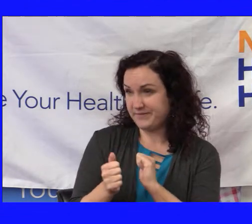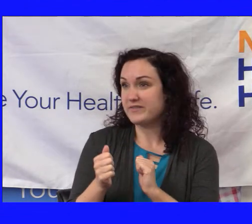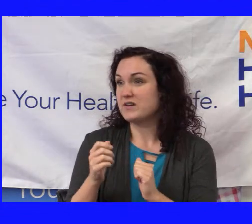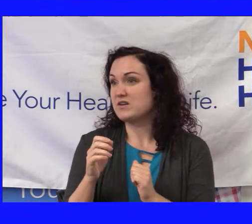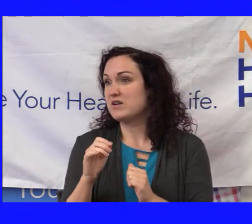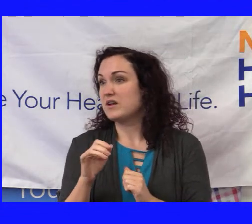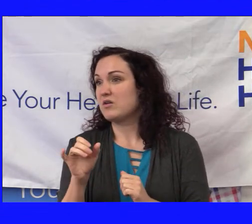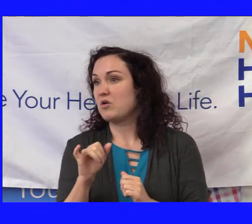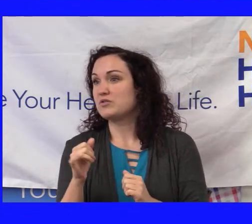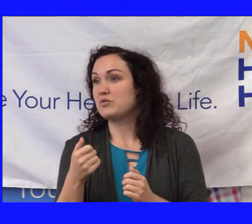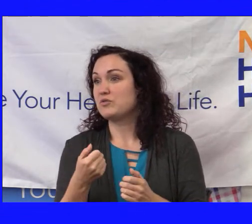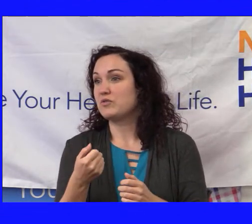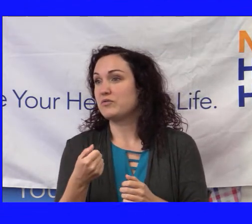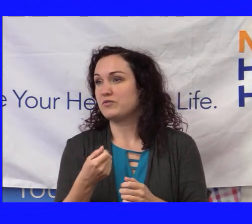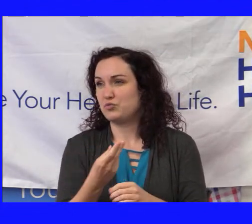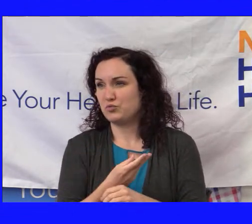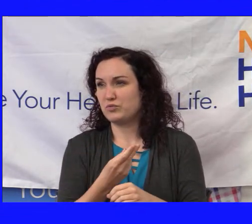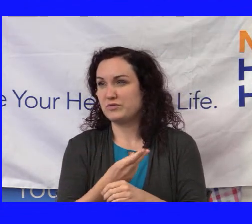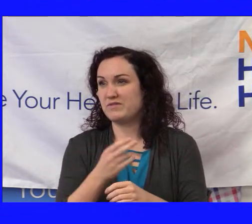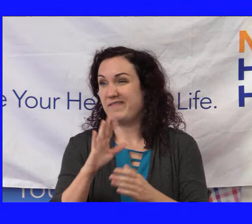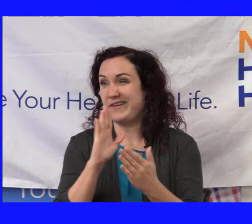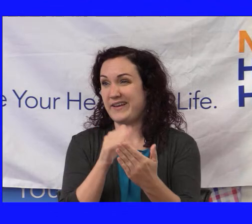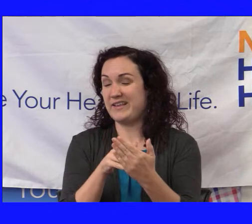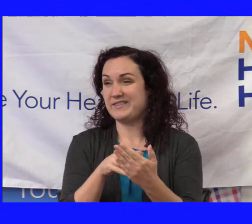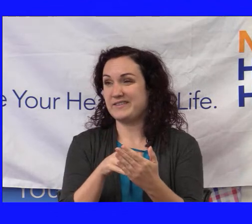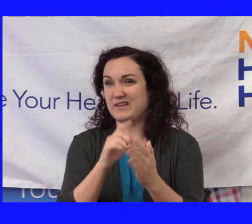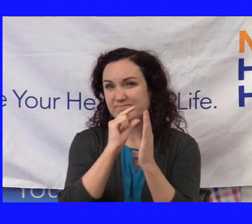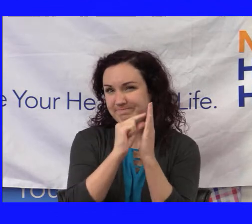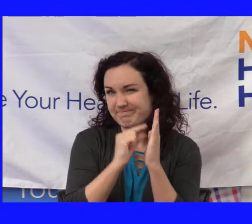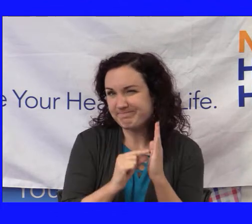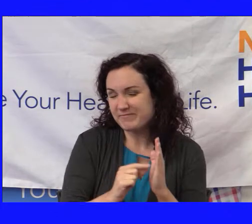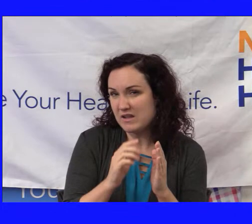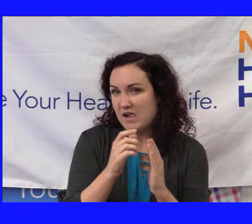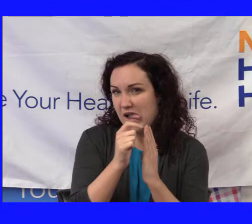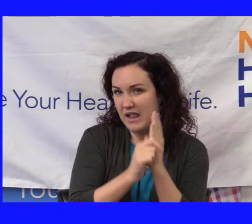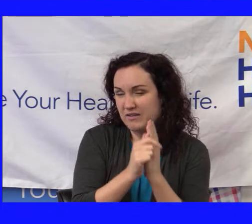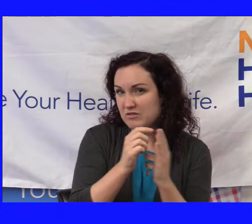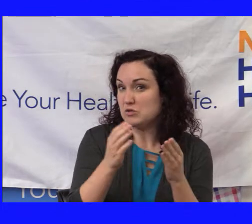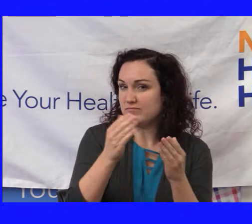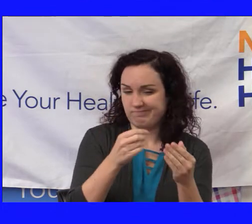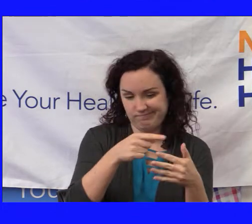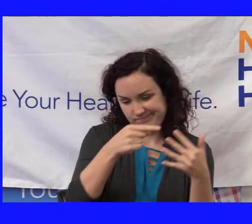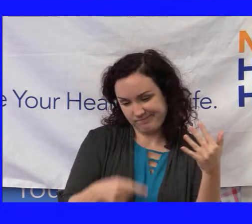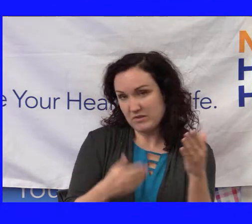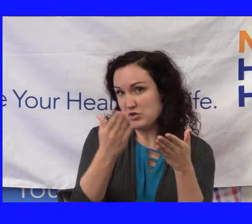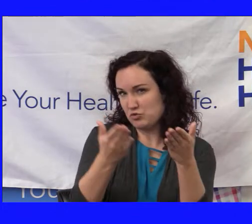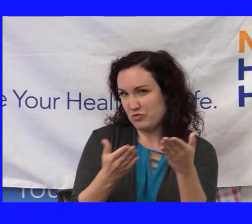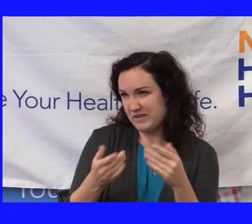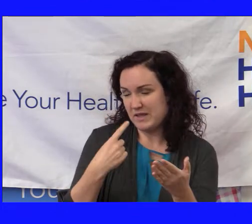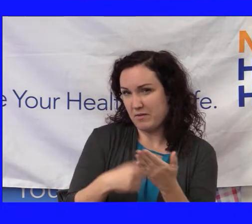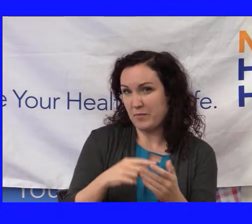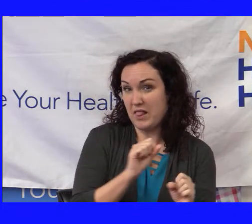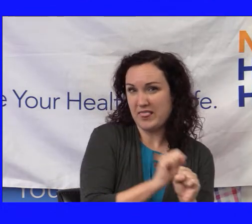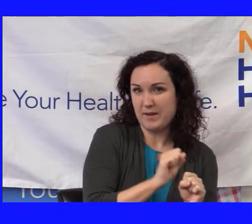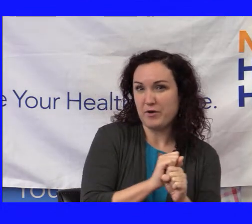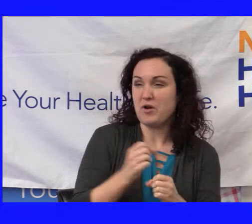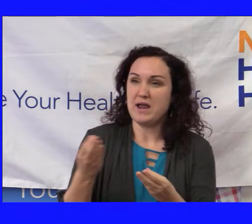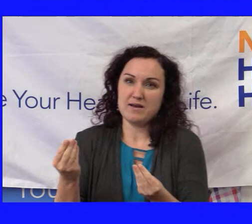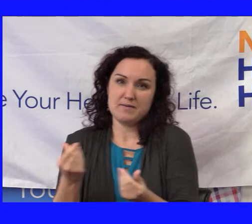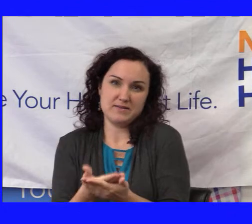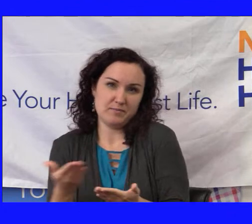bidders use a multiplier against an itemized catalog of services that cover both labor and material.